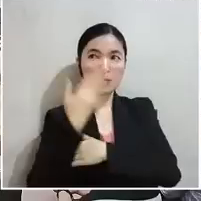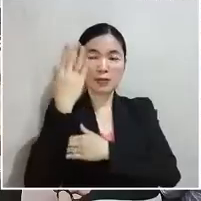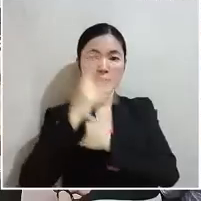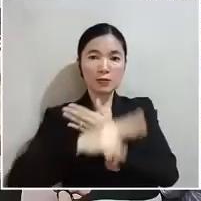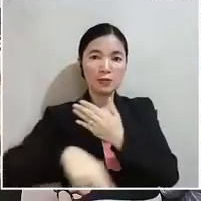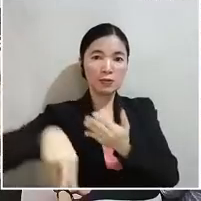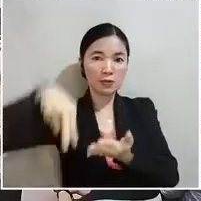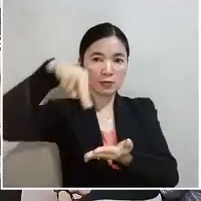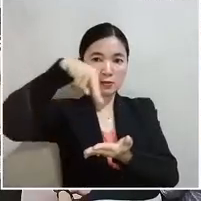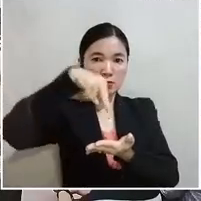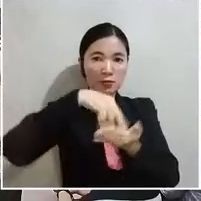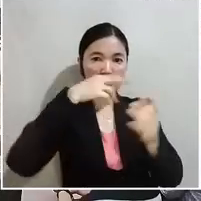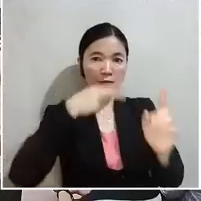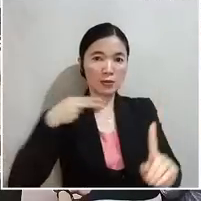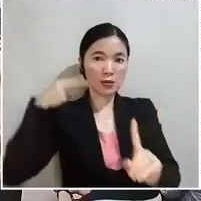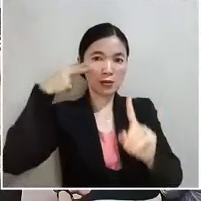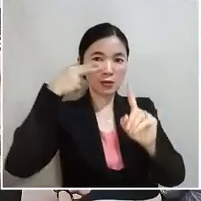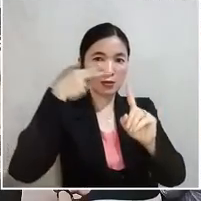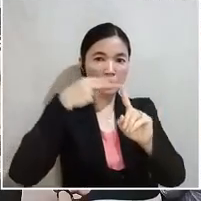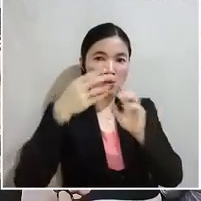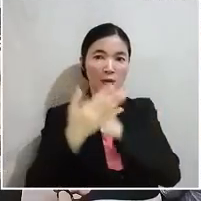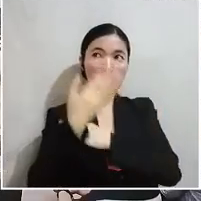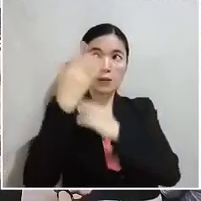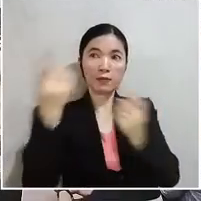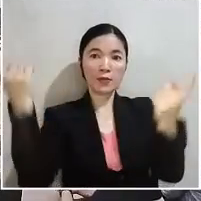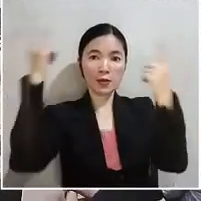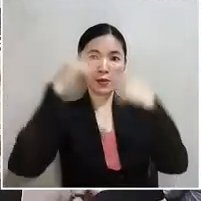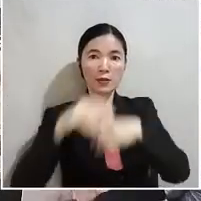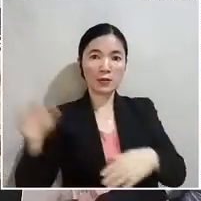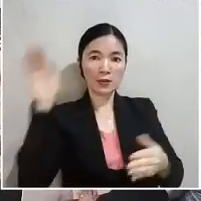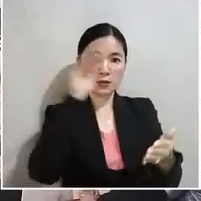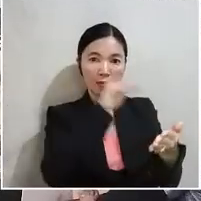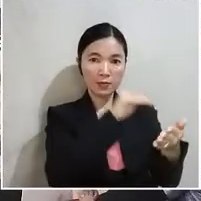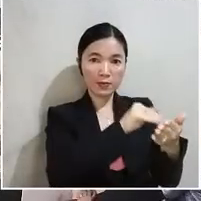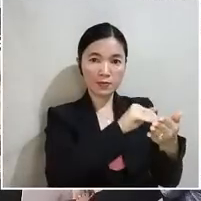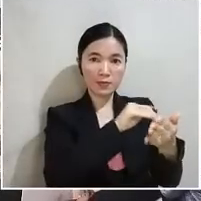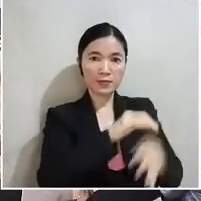resurrection until you come again.